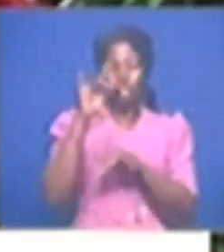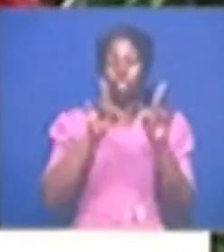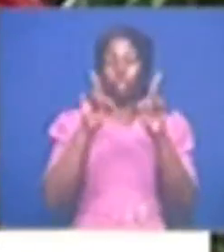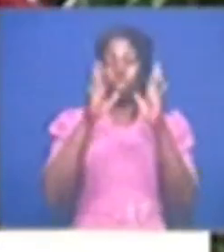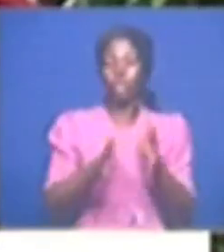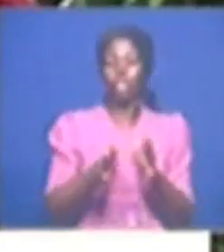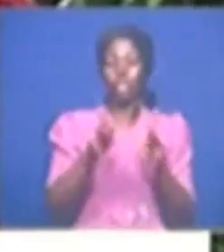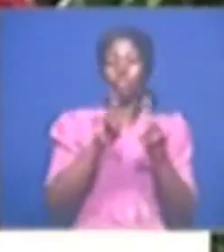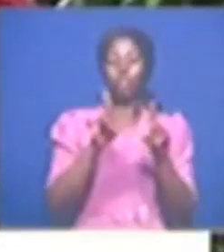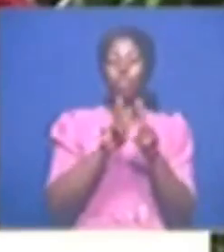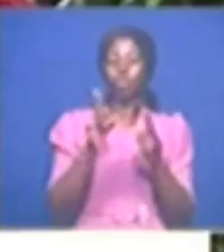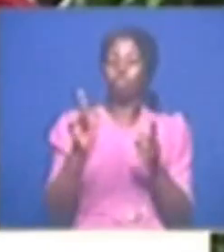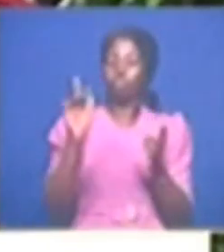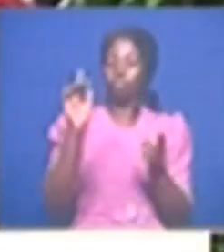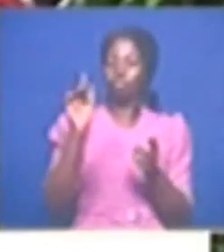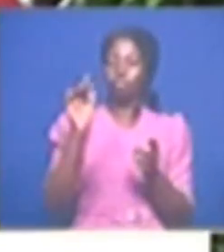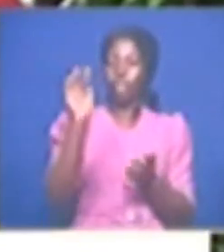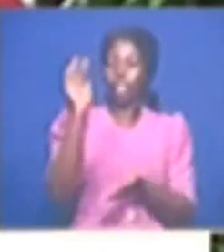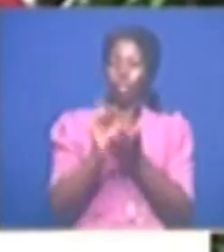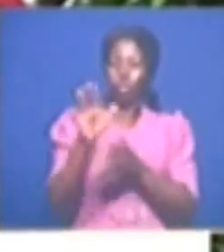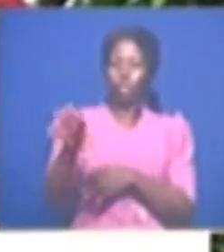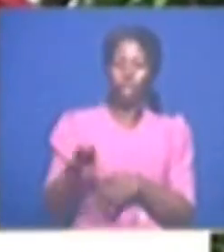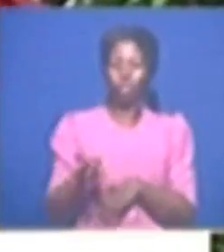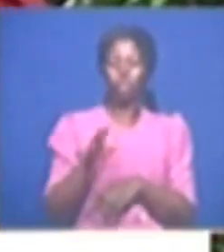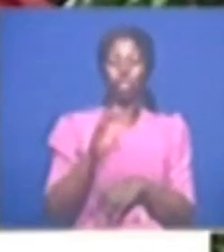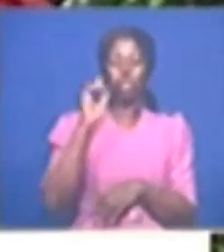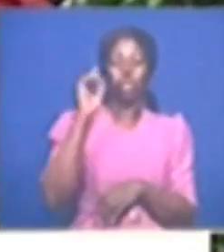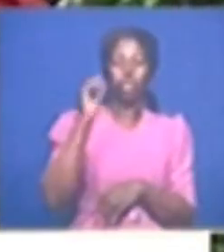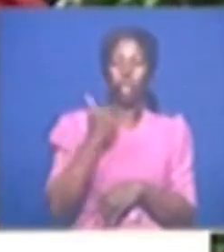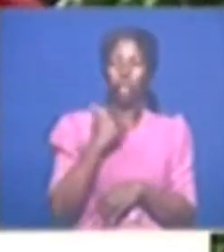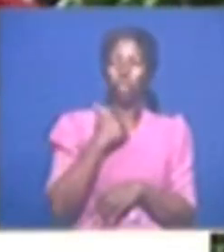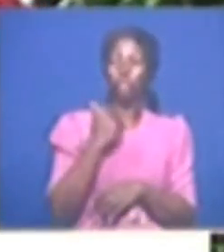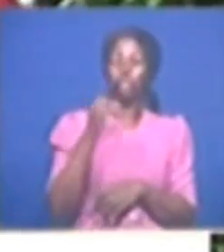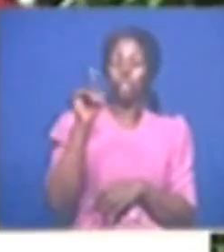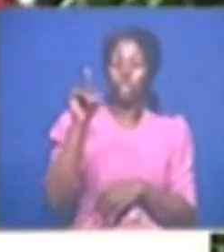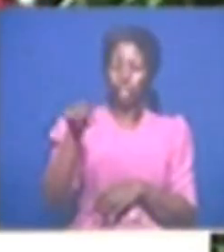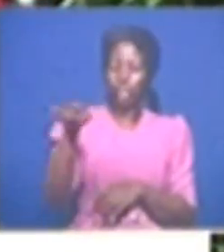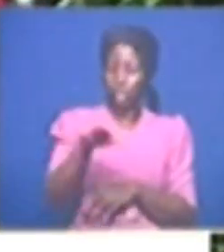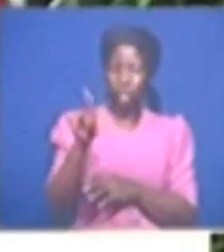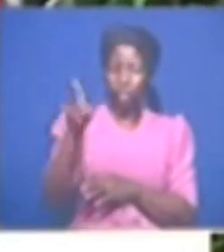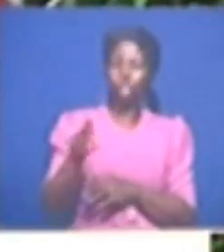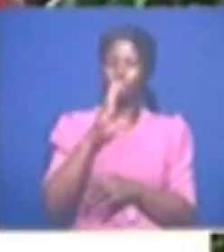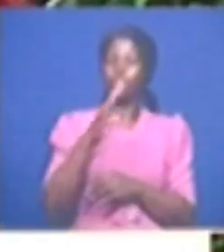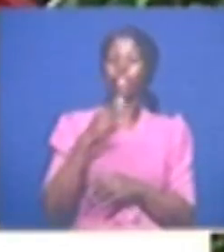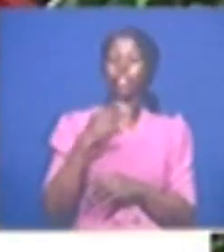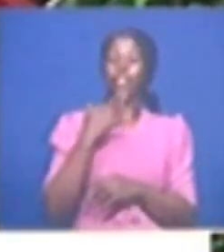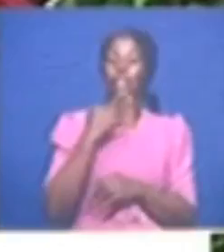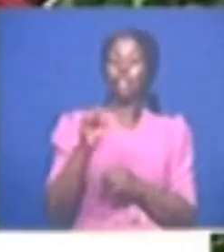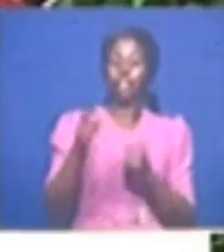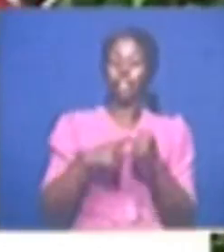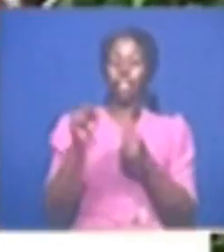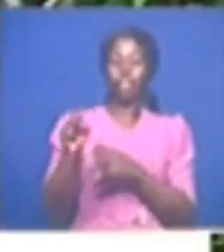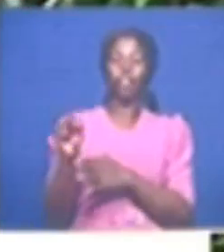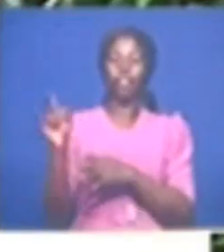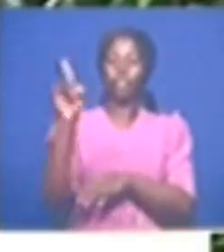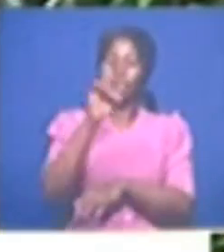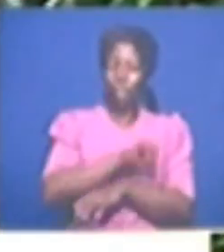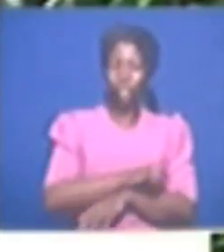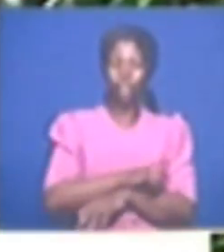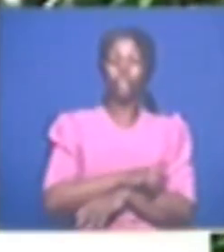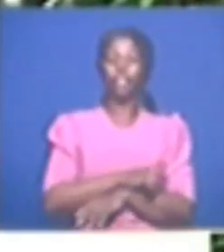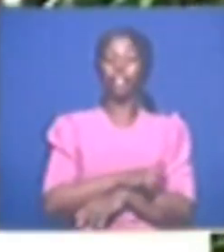should be a 365 days a year destination, and that can be achieved if we make it